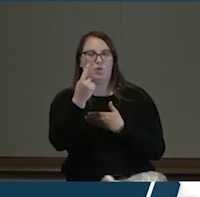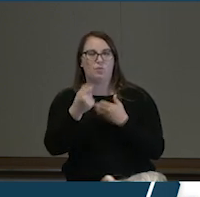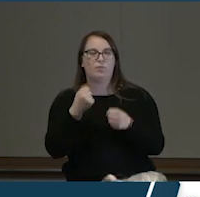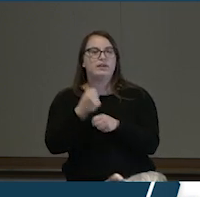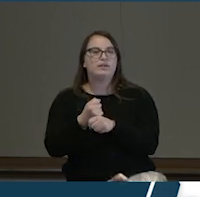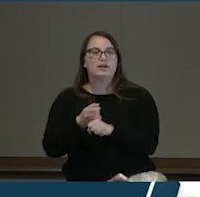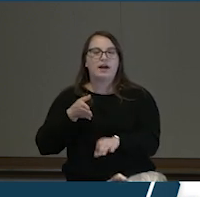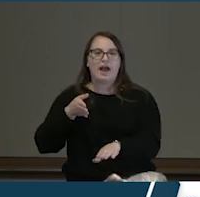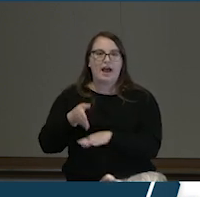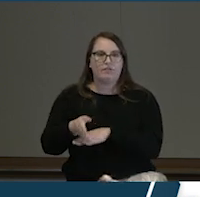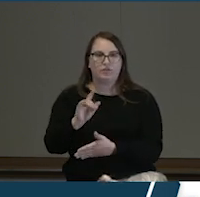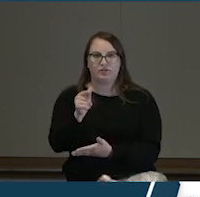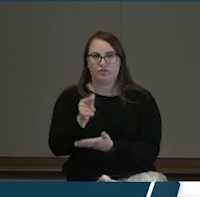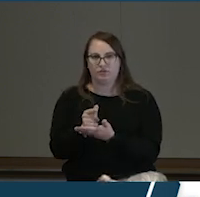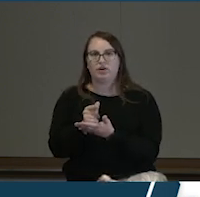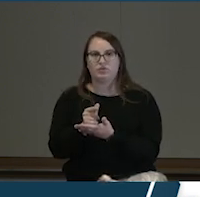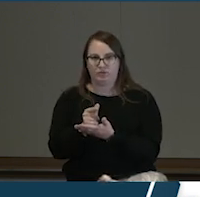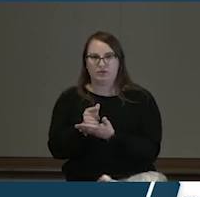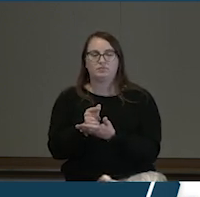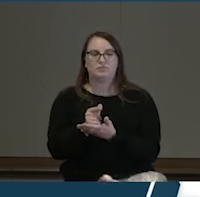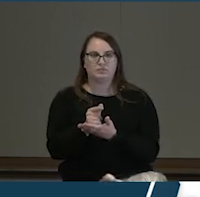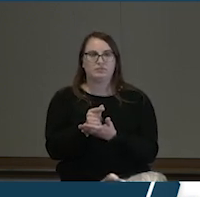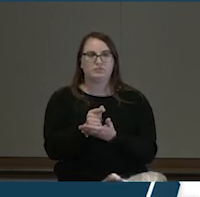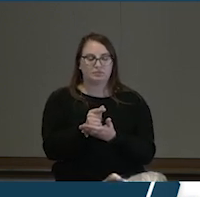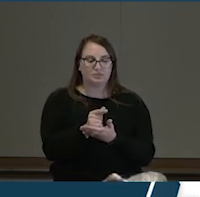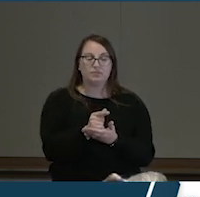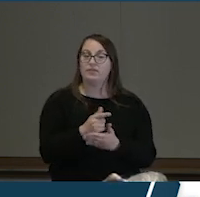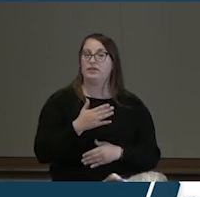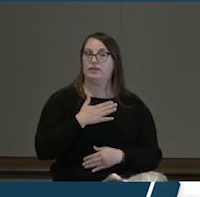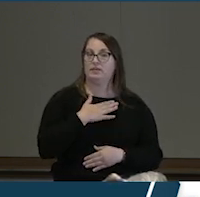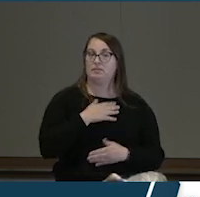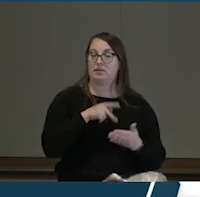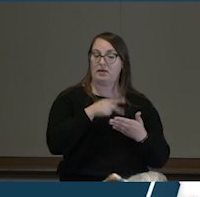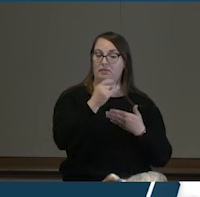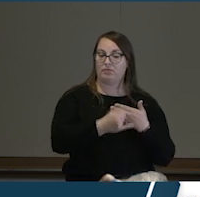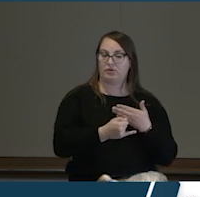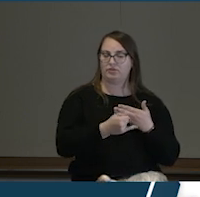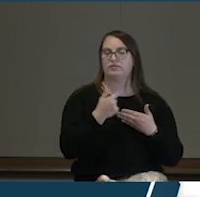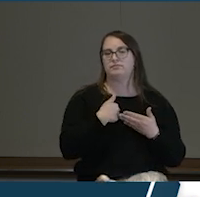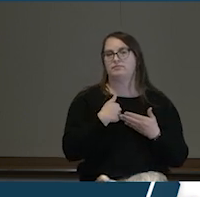year. And then I check in with you to see how you're doing. But for mine, I learned a lot about